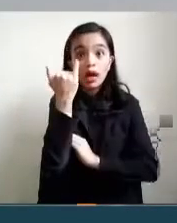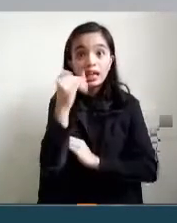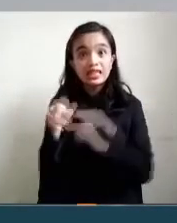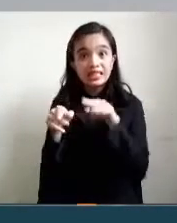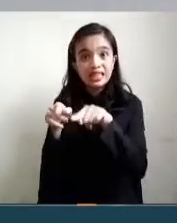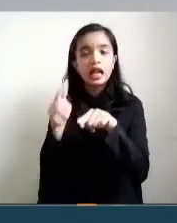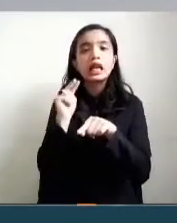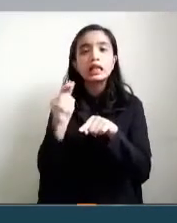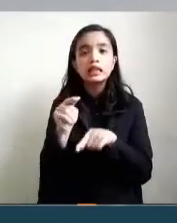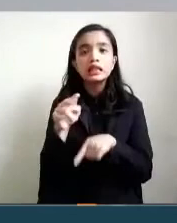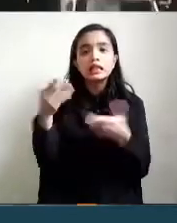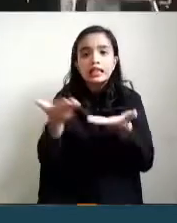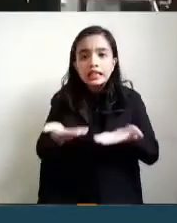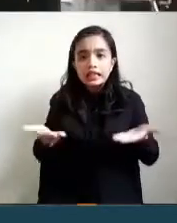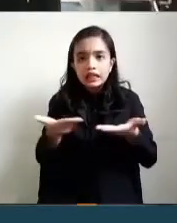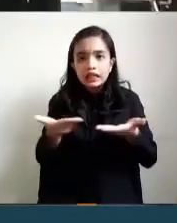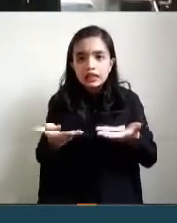here.